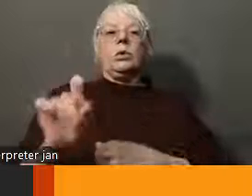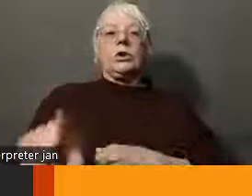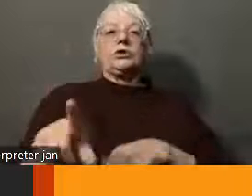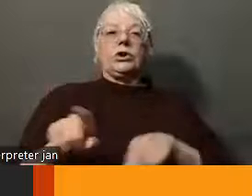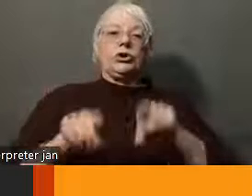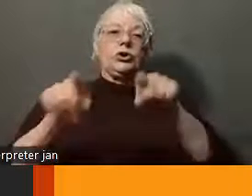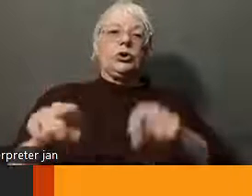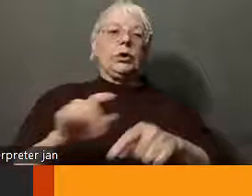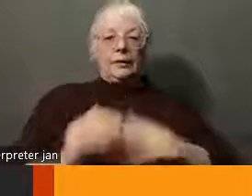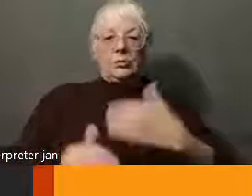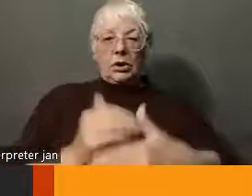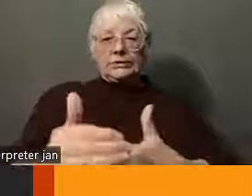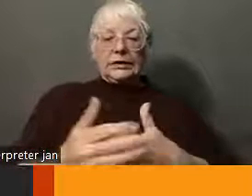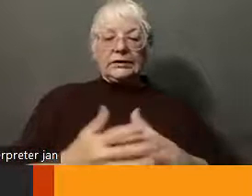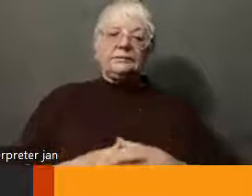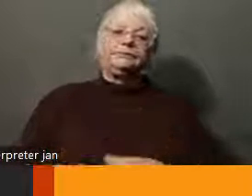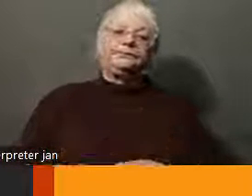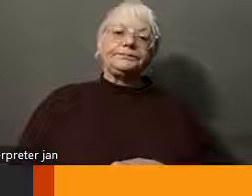the process.